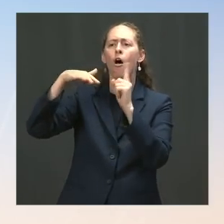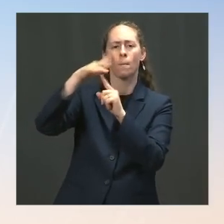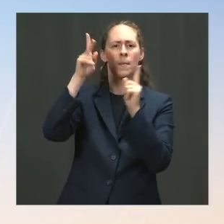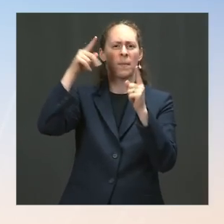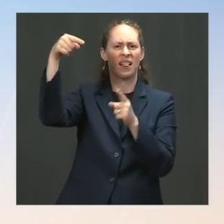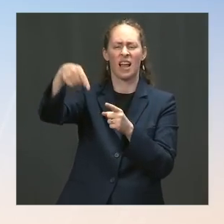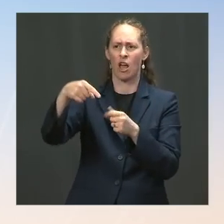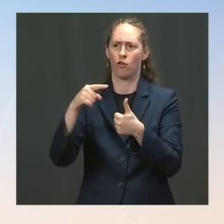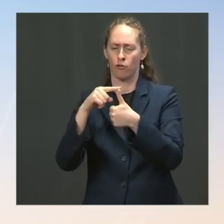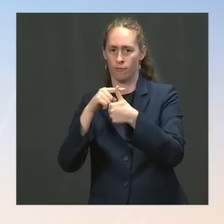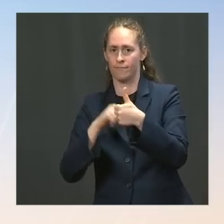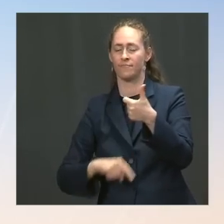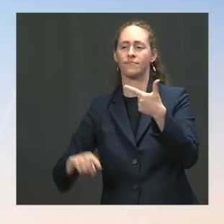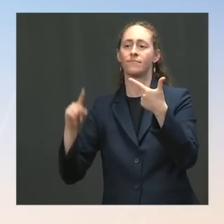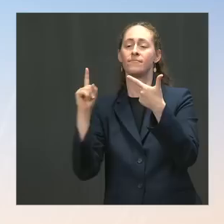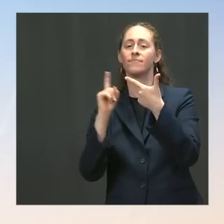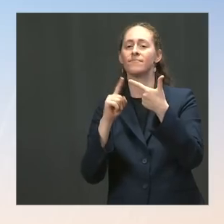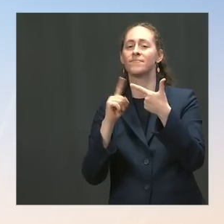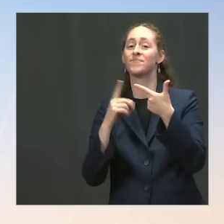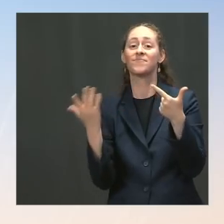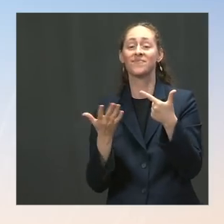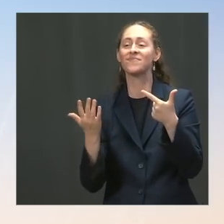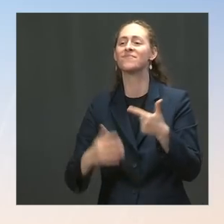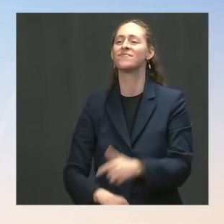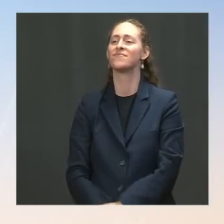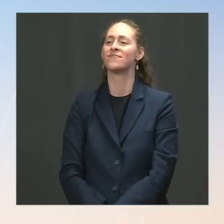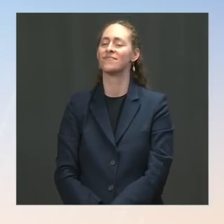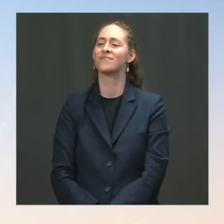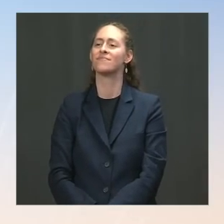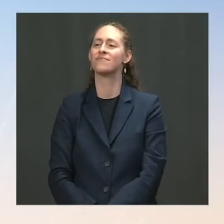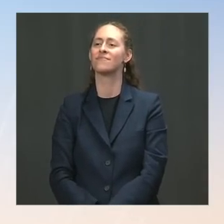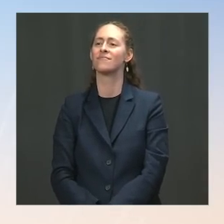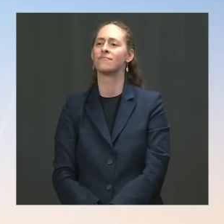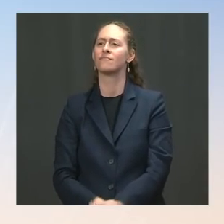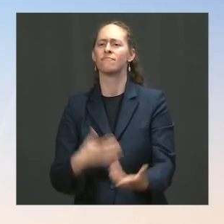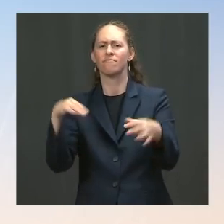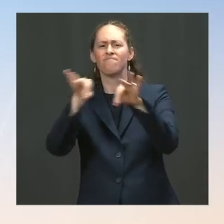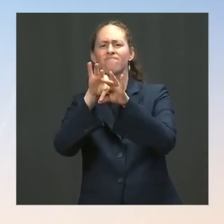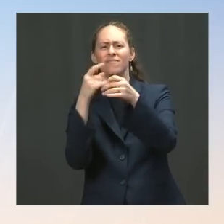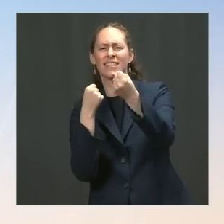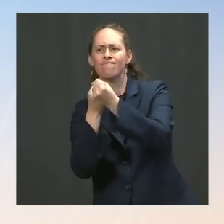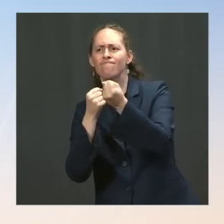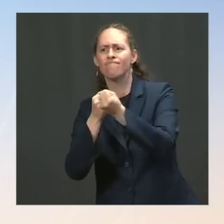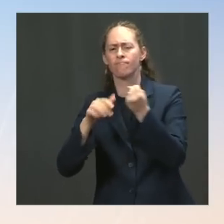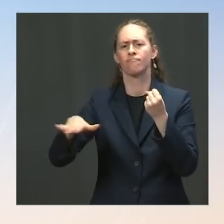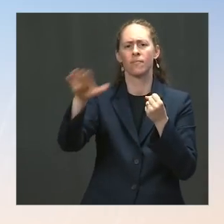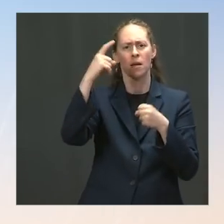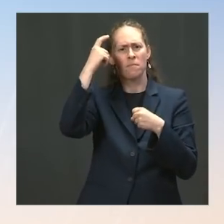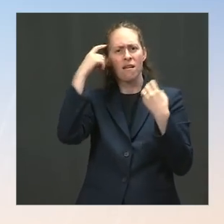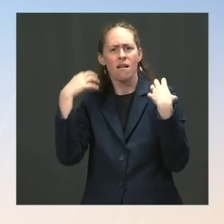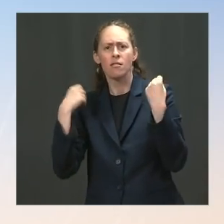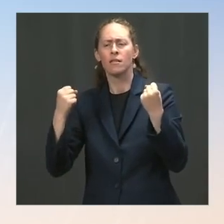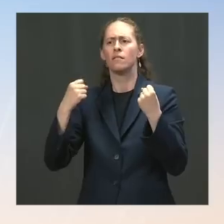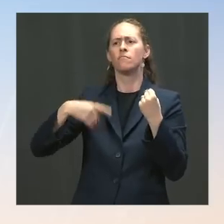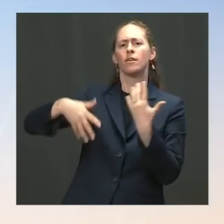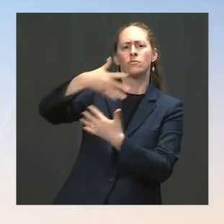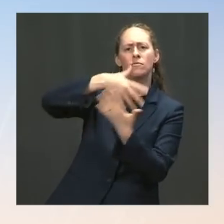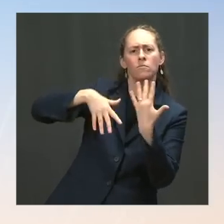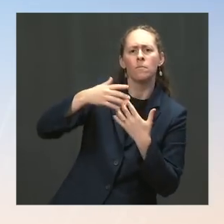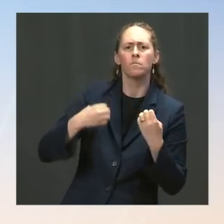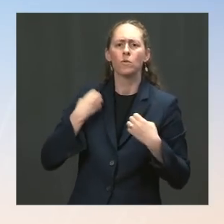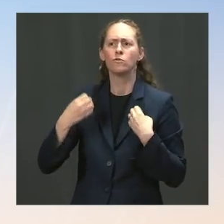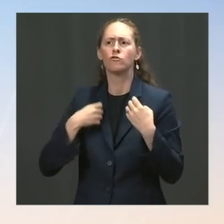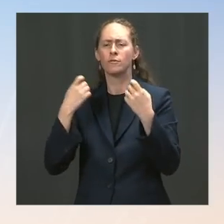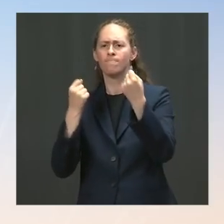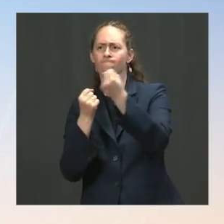second priority is supporting the social, emotional, and mental health needs of our students and our staff. We know that in